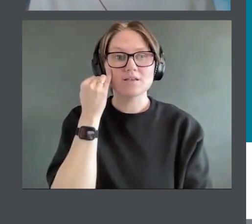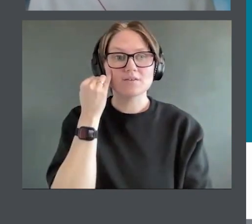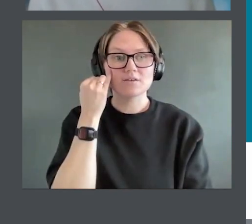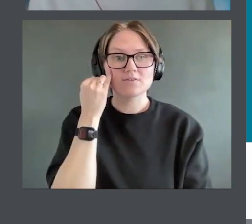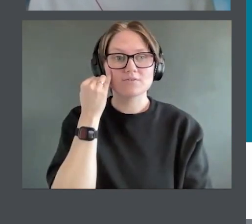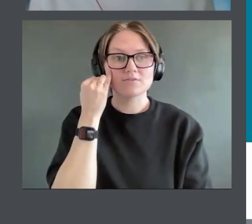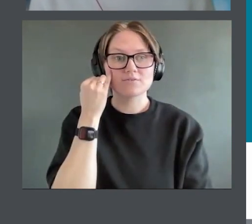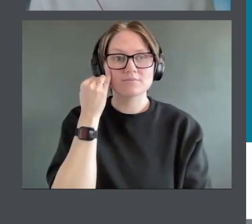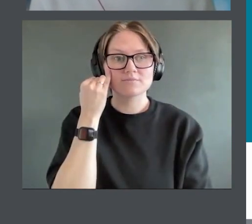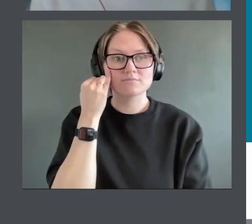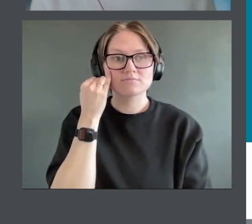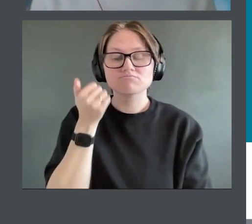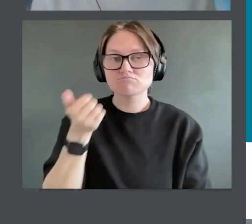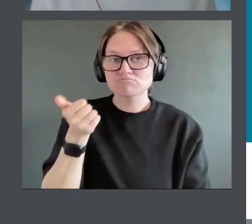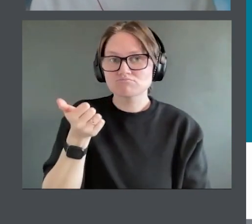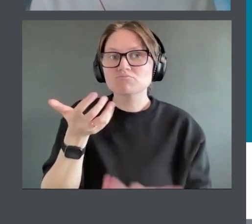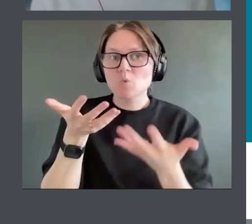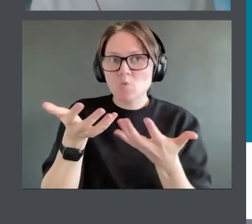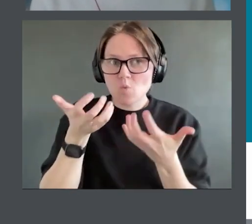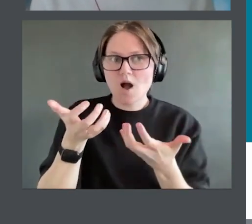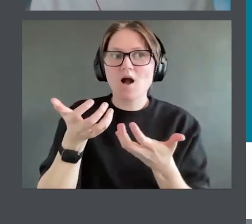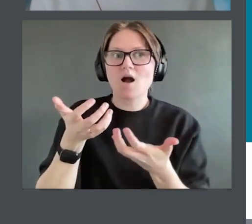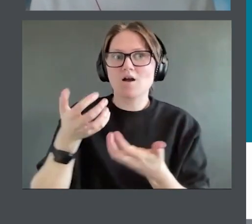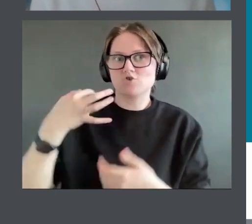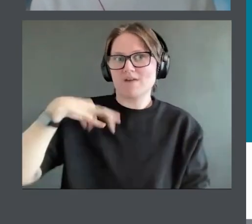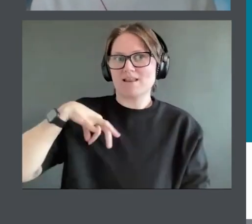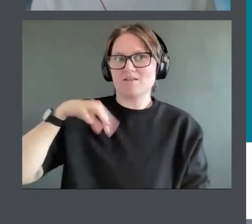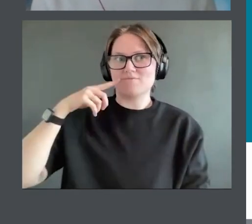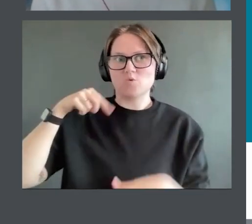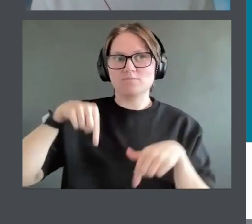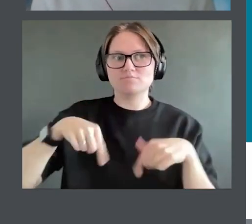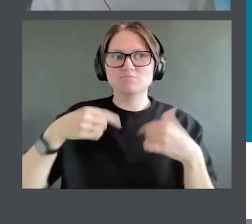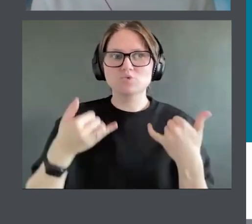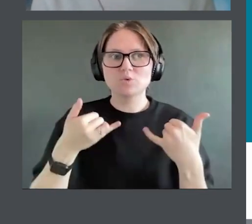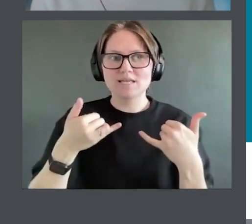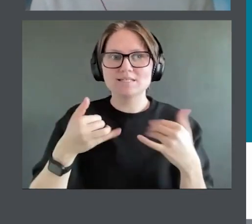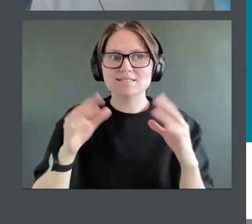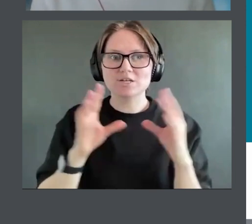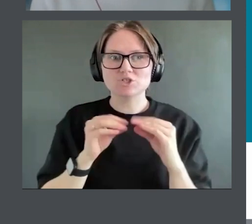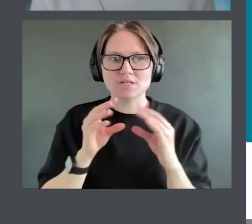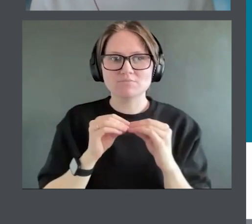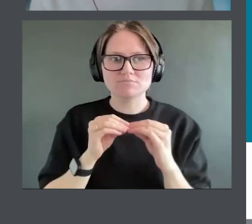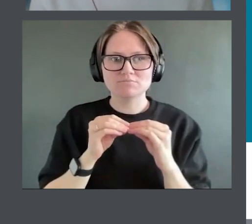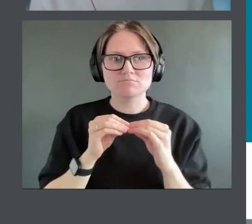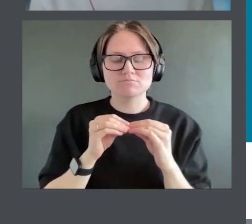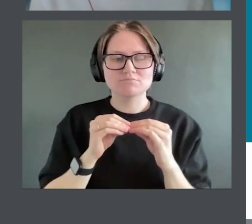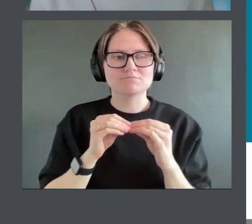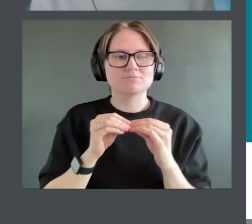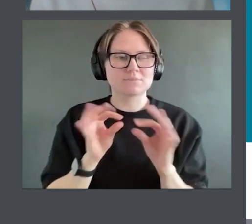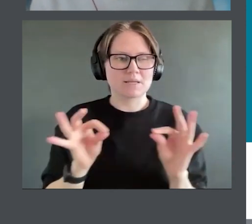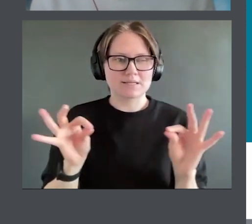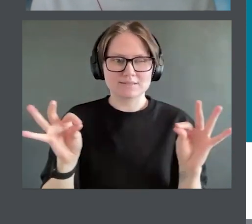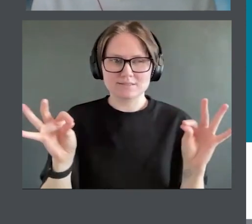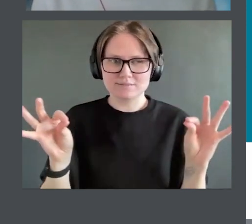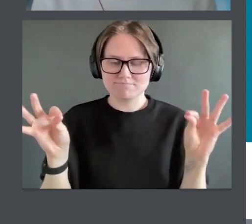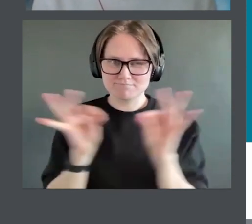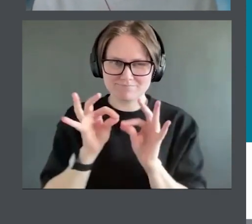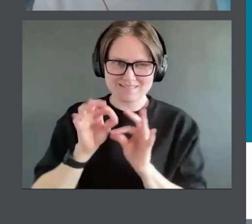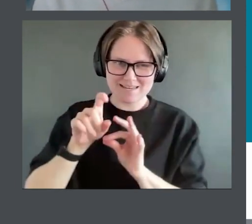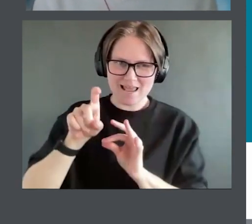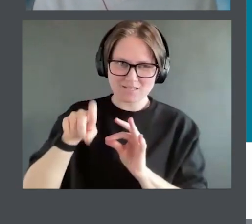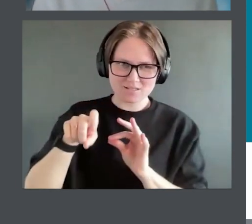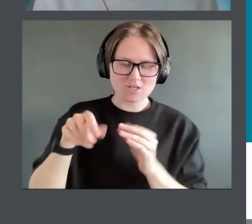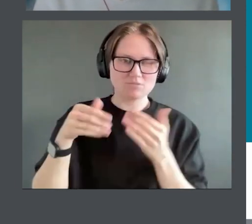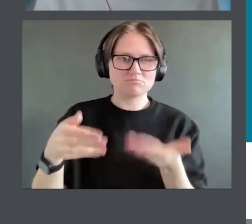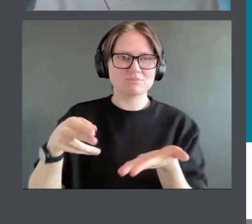to receive credit for today's session, it's absolutely necessary for you to sign in with both